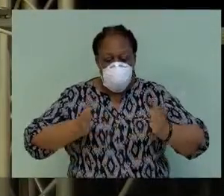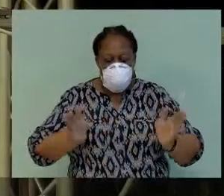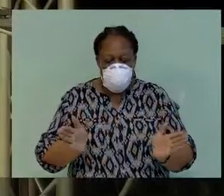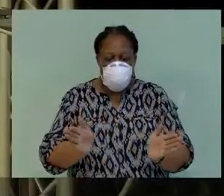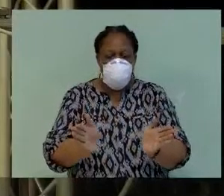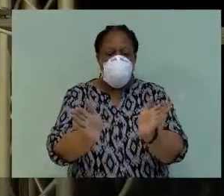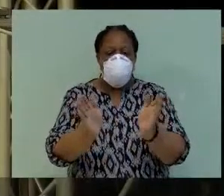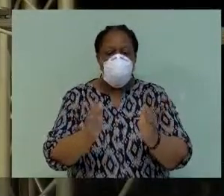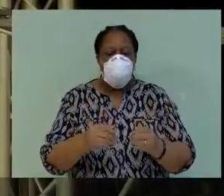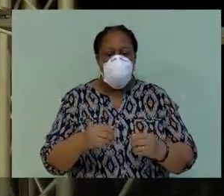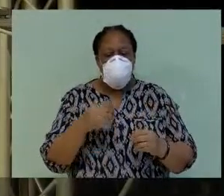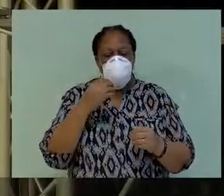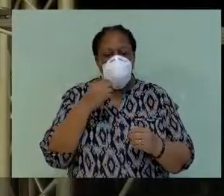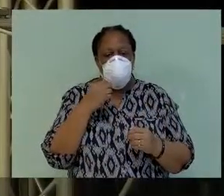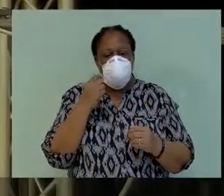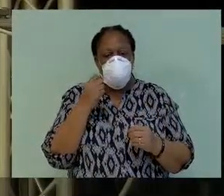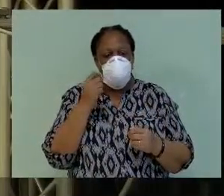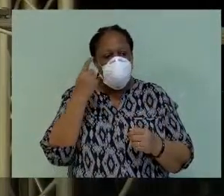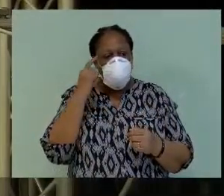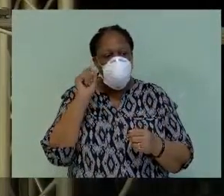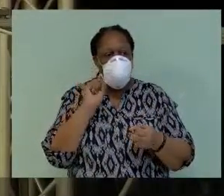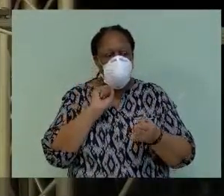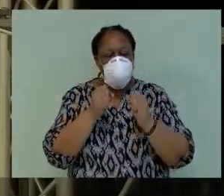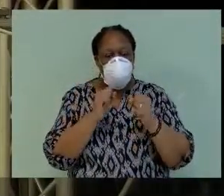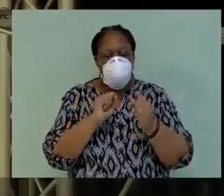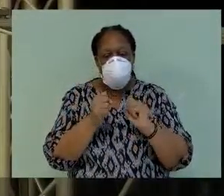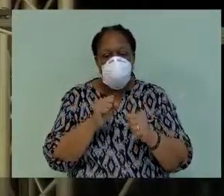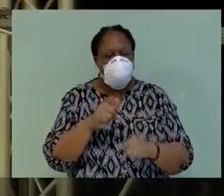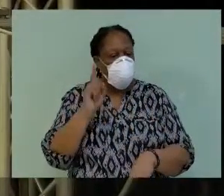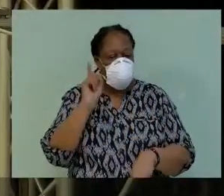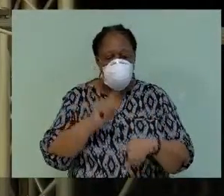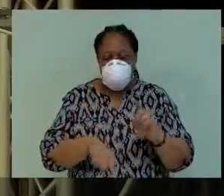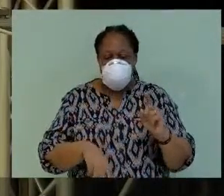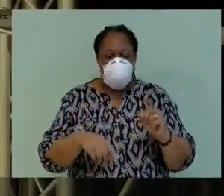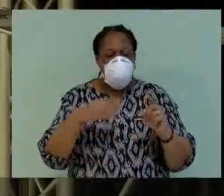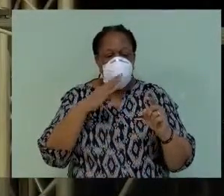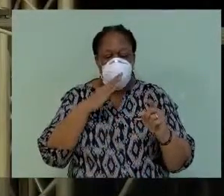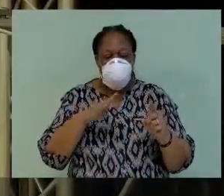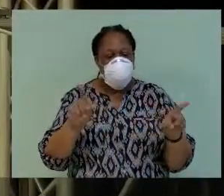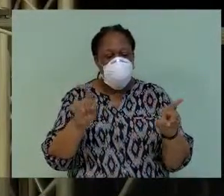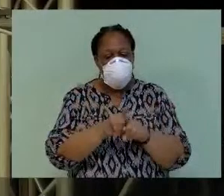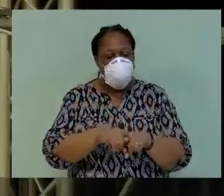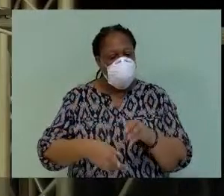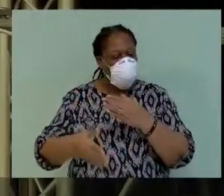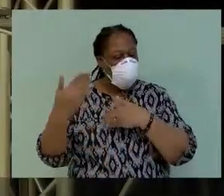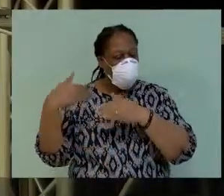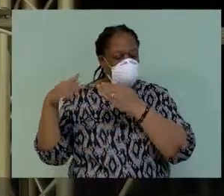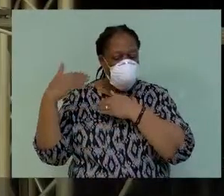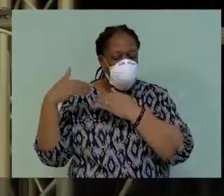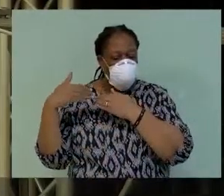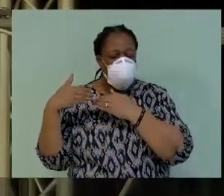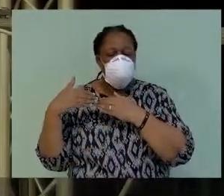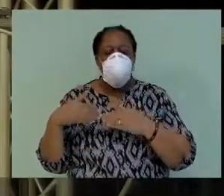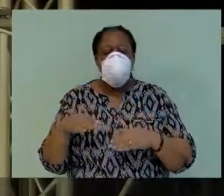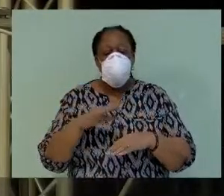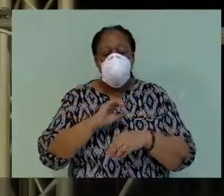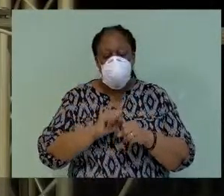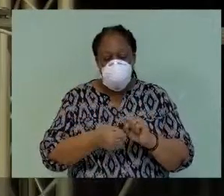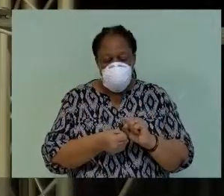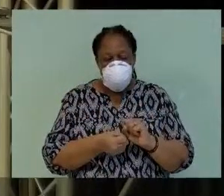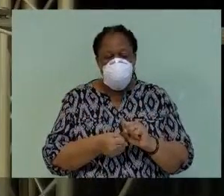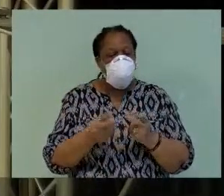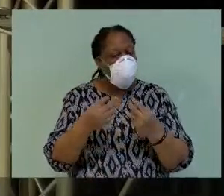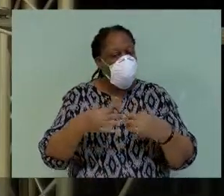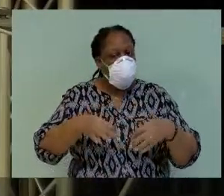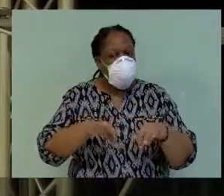of Sports. We recognize that it cannot be as it was, and so it is